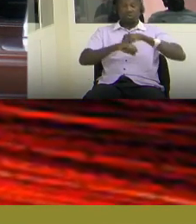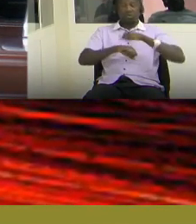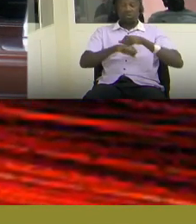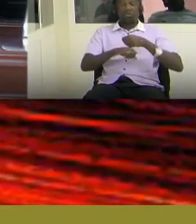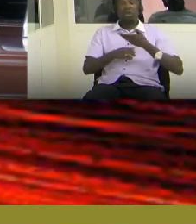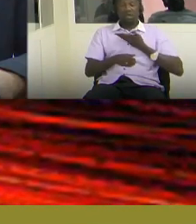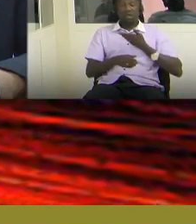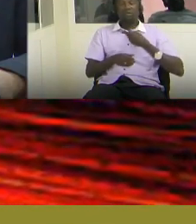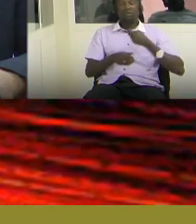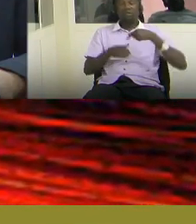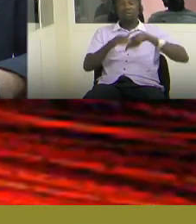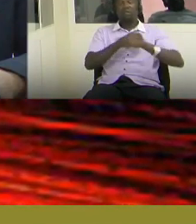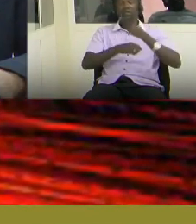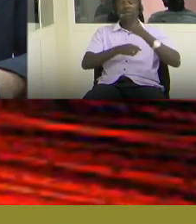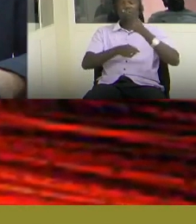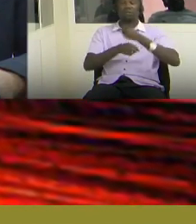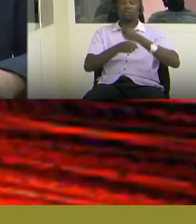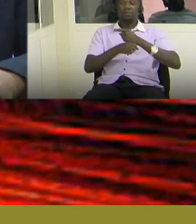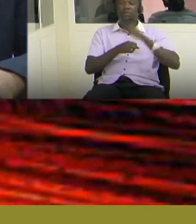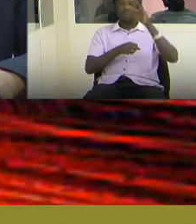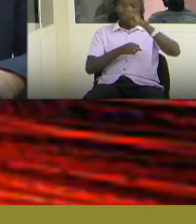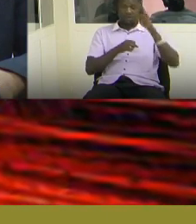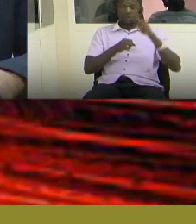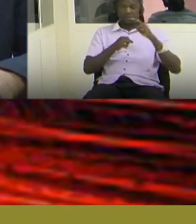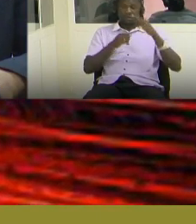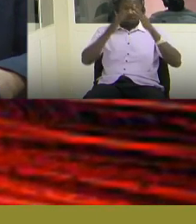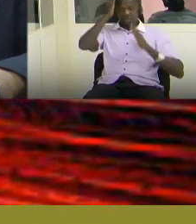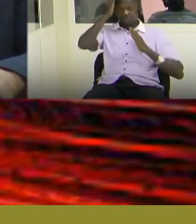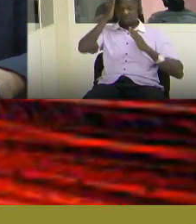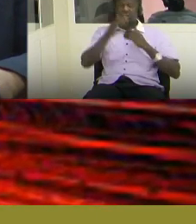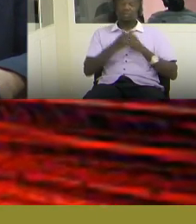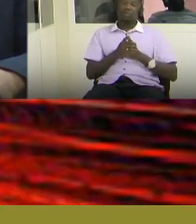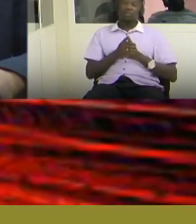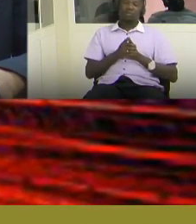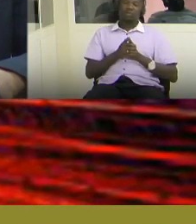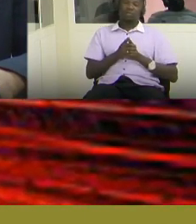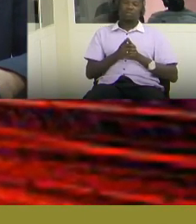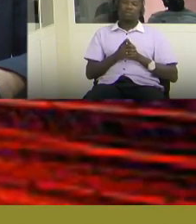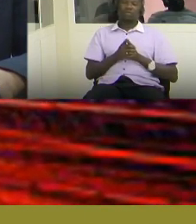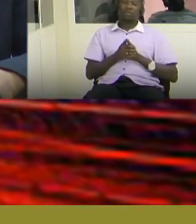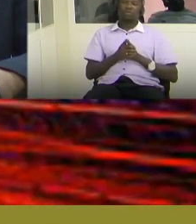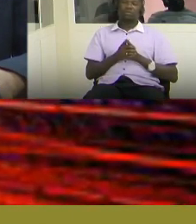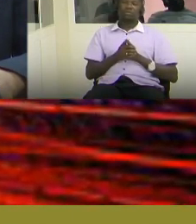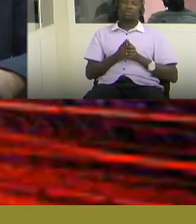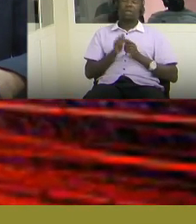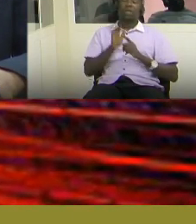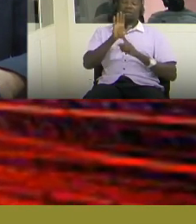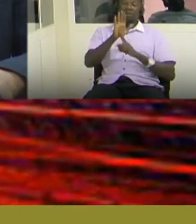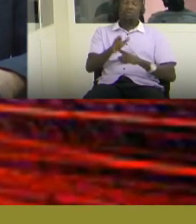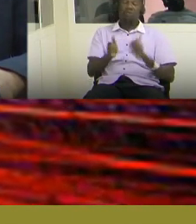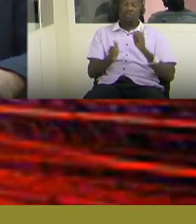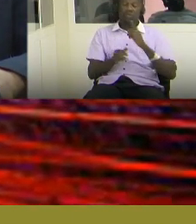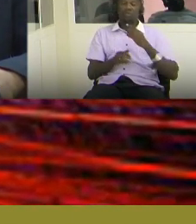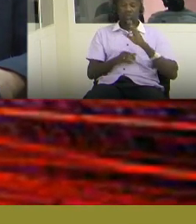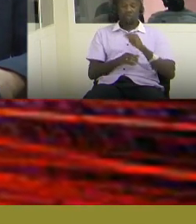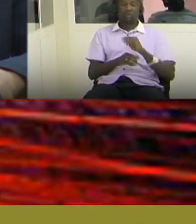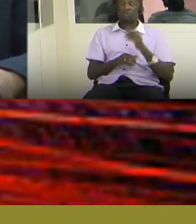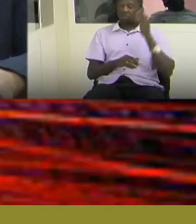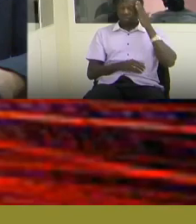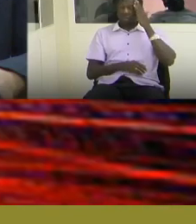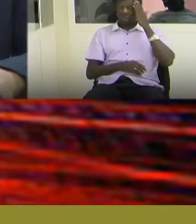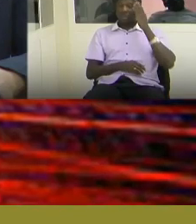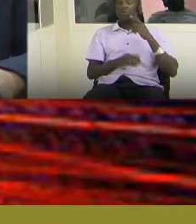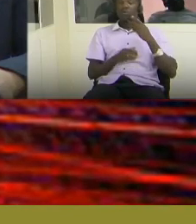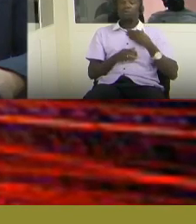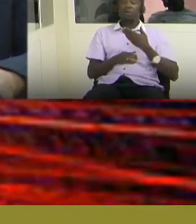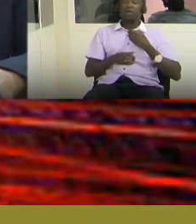know is that when we are on Bush exercises and you are caught by the opposite side you do even though it's an